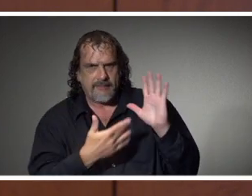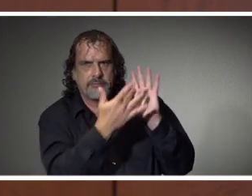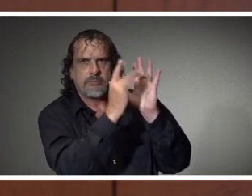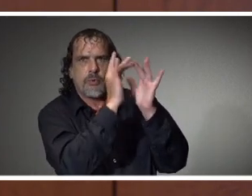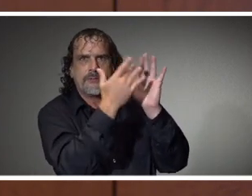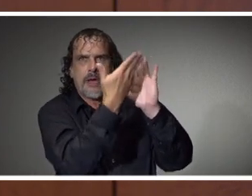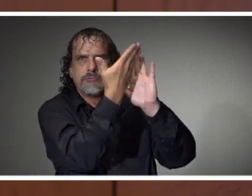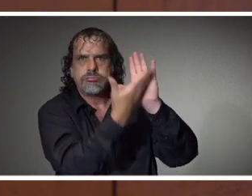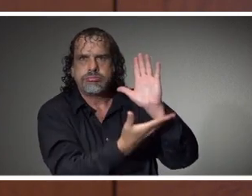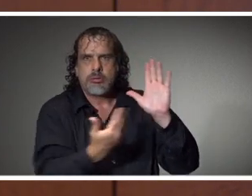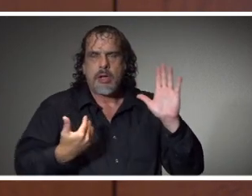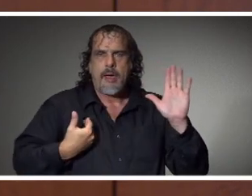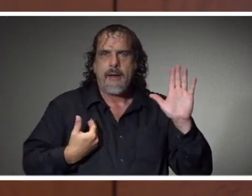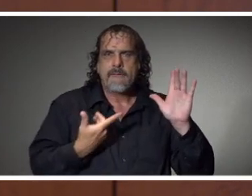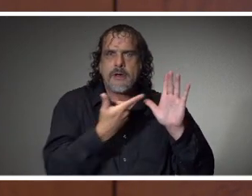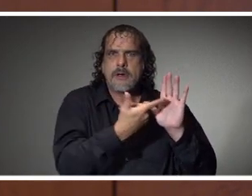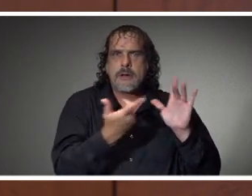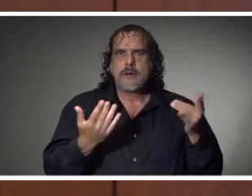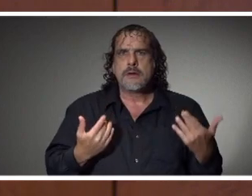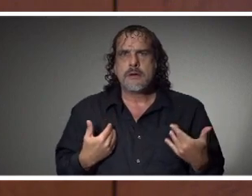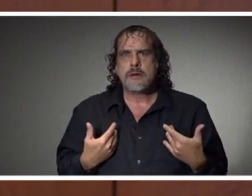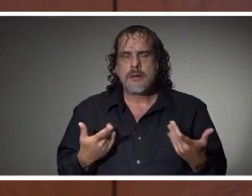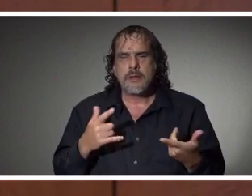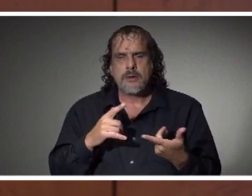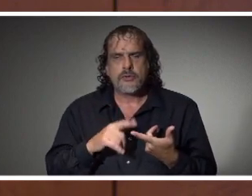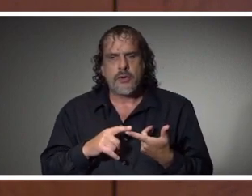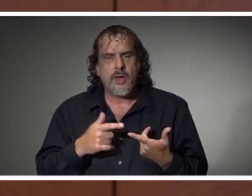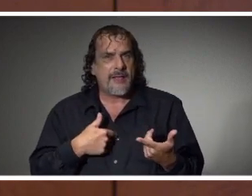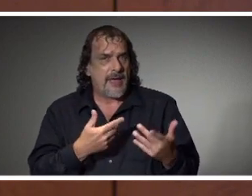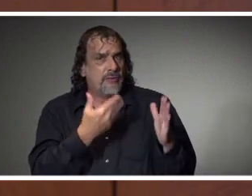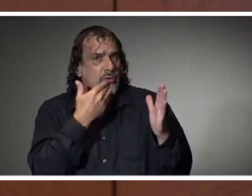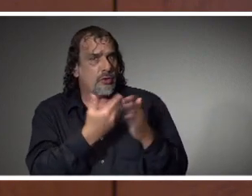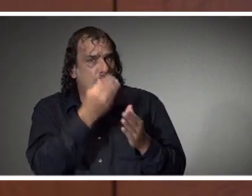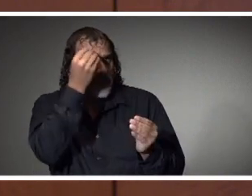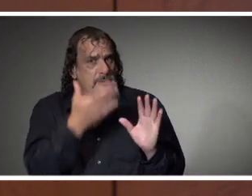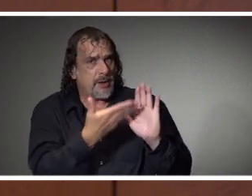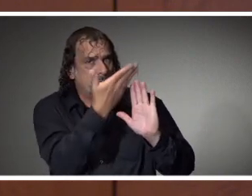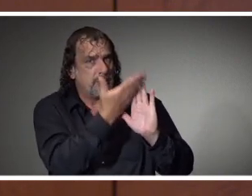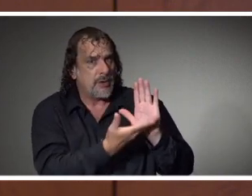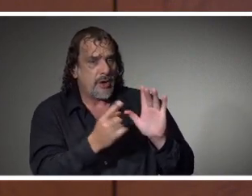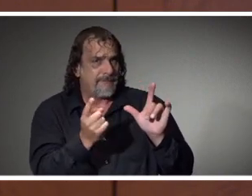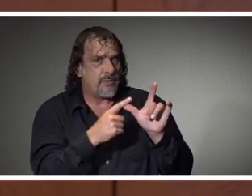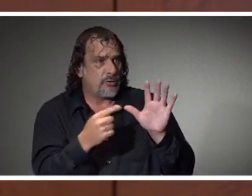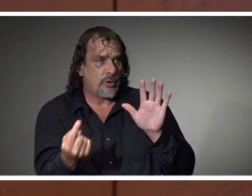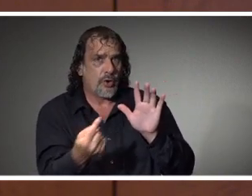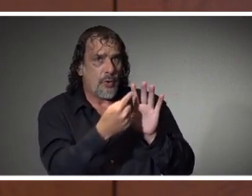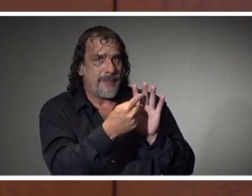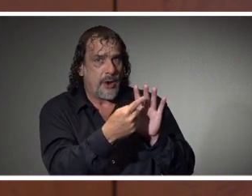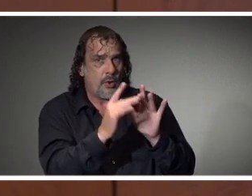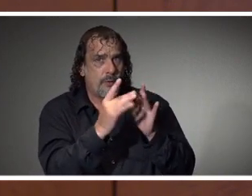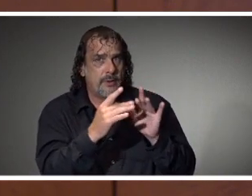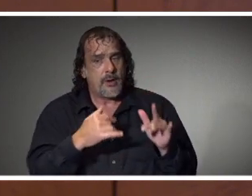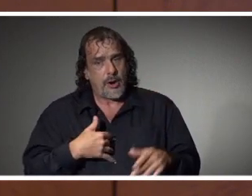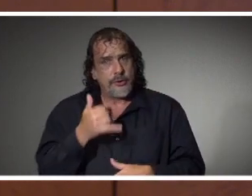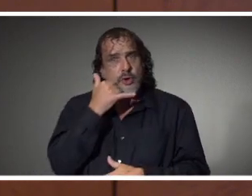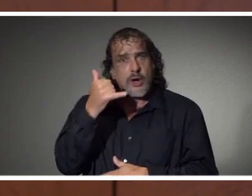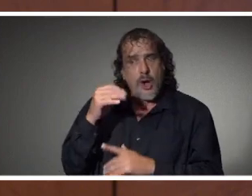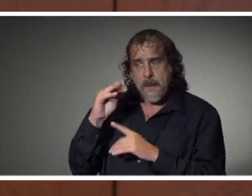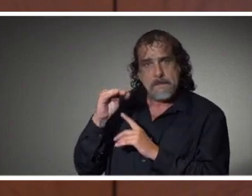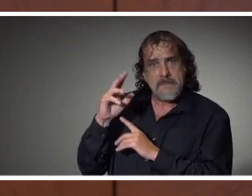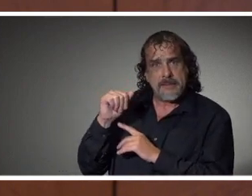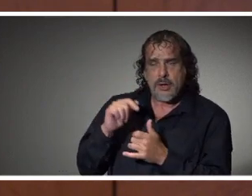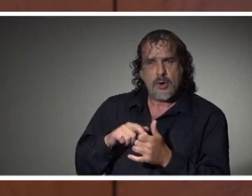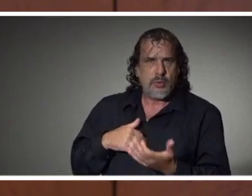got that out there to get a good information program. So if you have any questions, please go there first, or call MEMA, and we're more than happy to